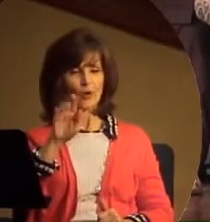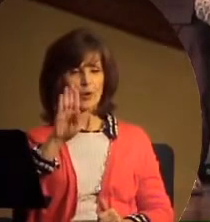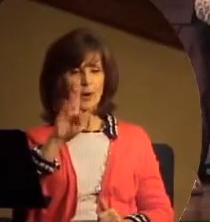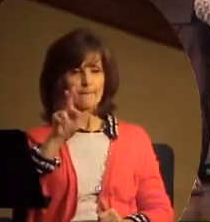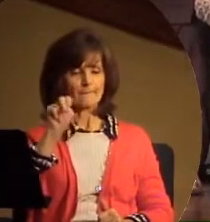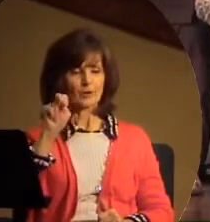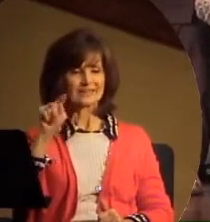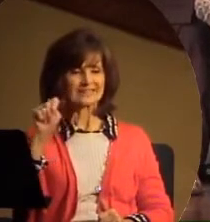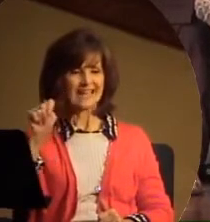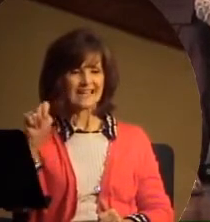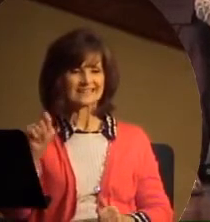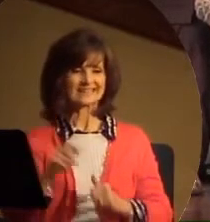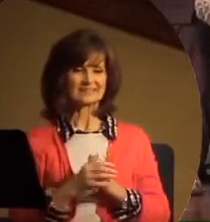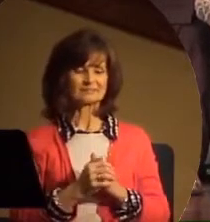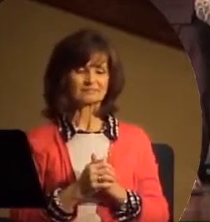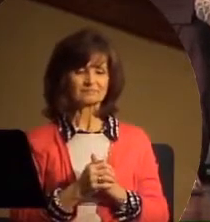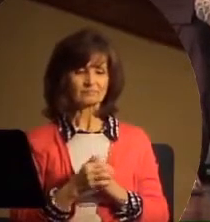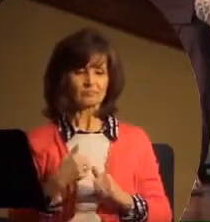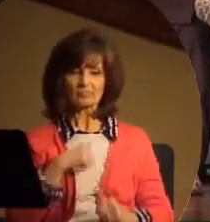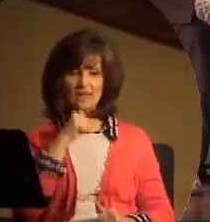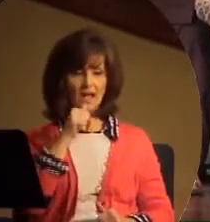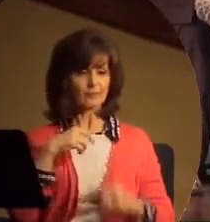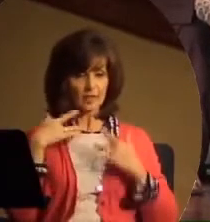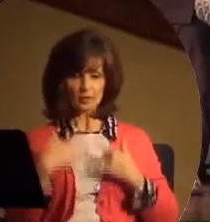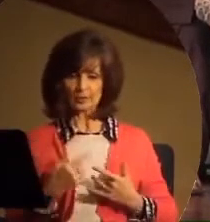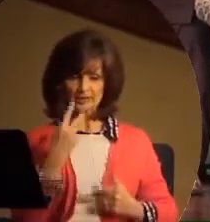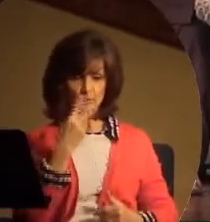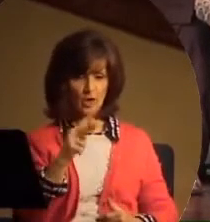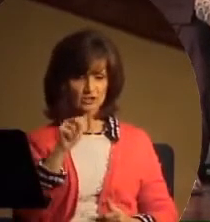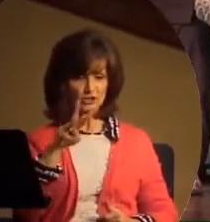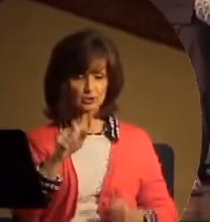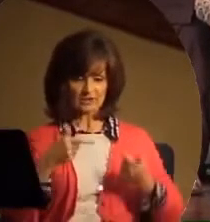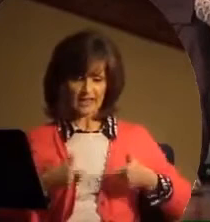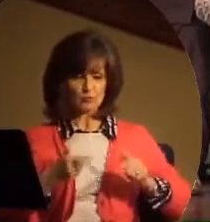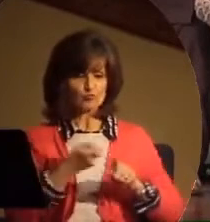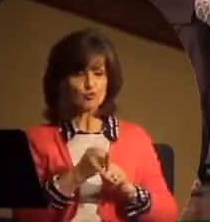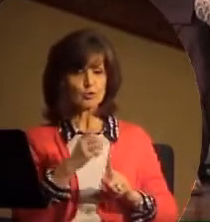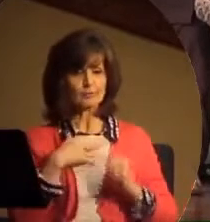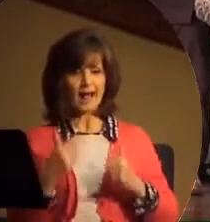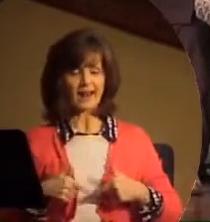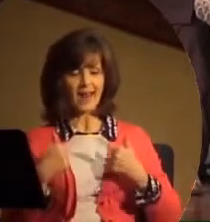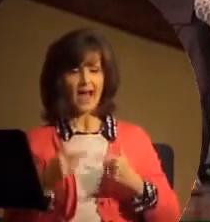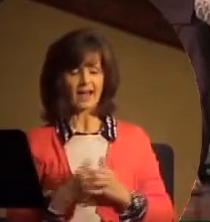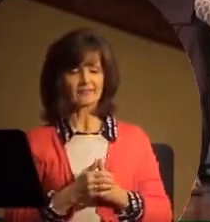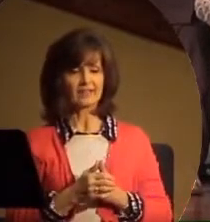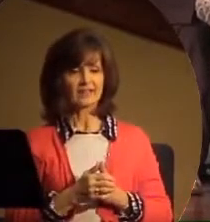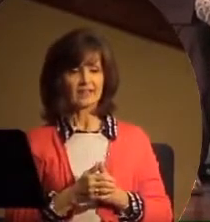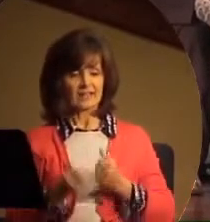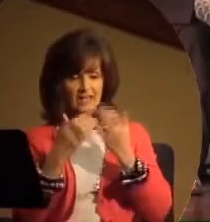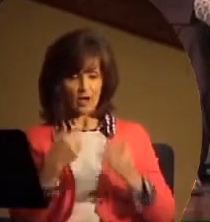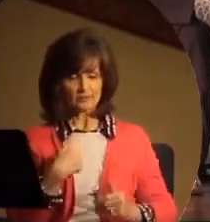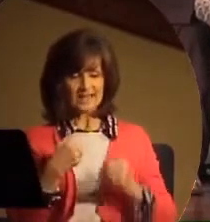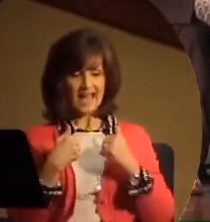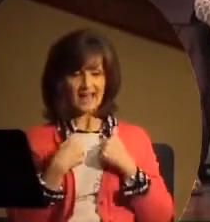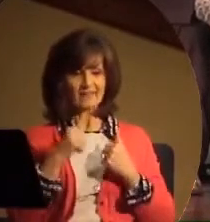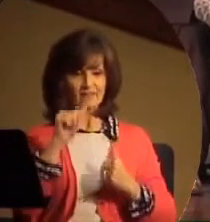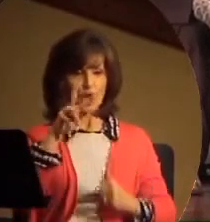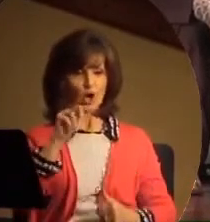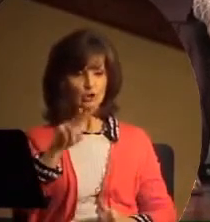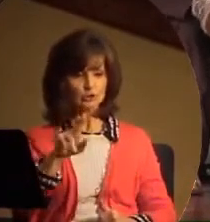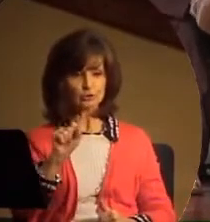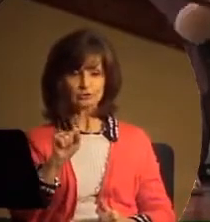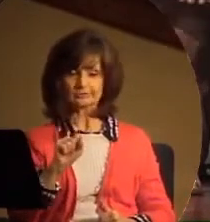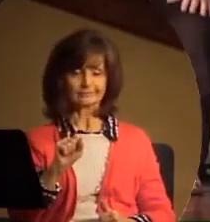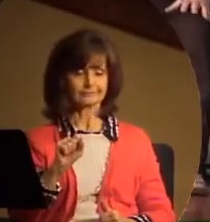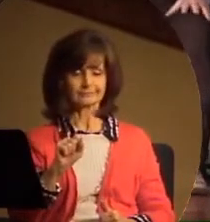ain't going to get depressed by God. I'm not watching that mess, let it ruin in my life, eat me up with ulcers. I'm just going to say He's listening,